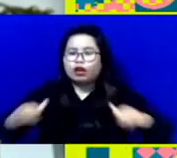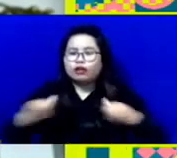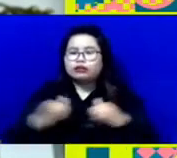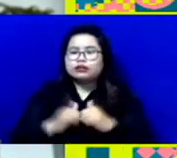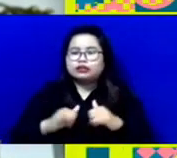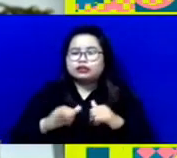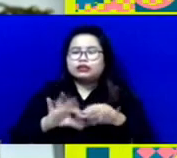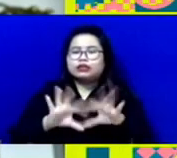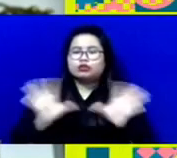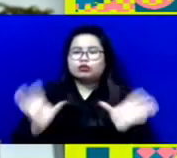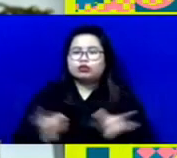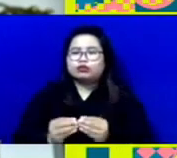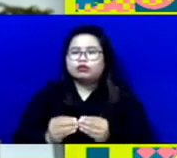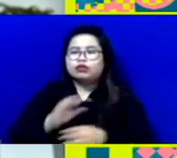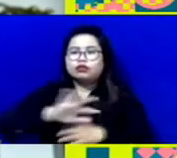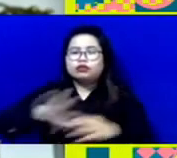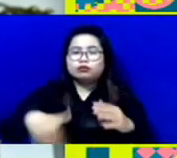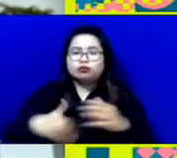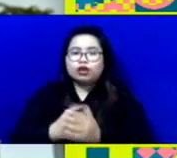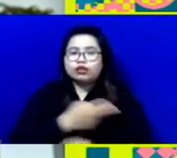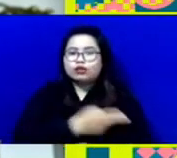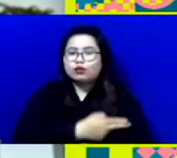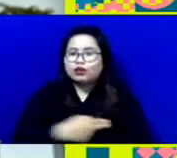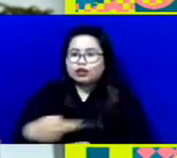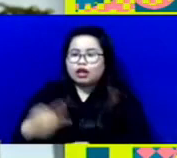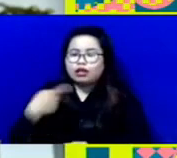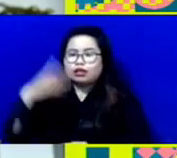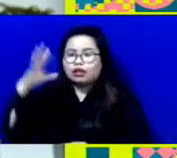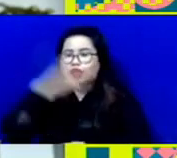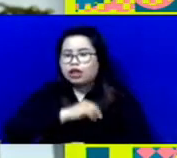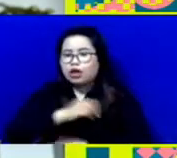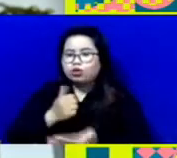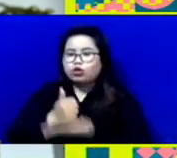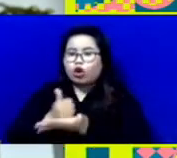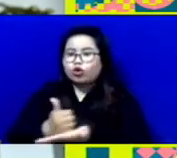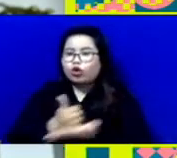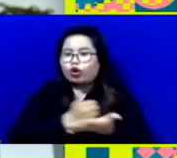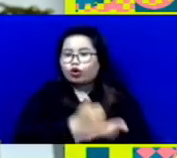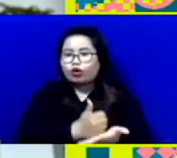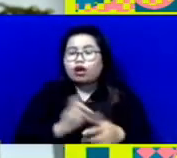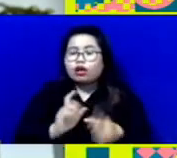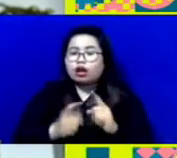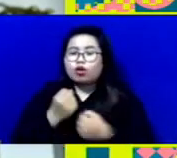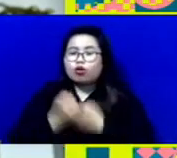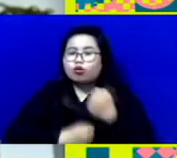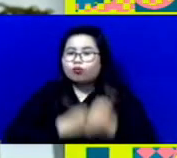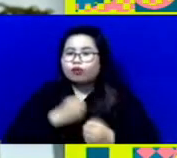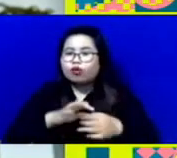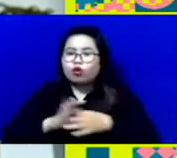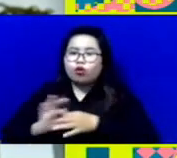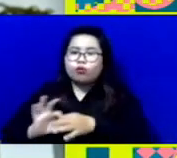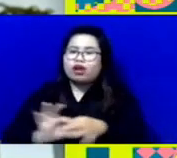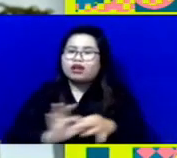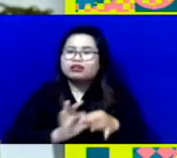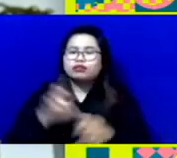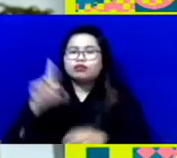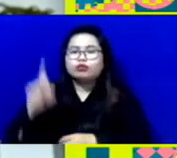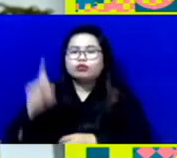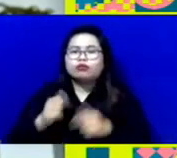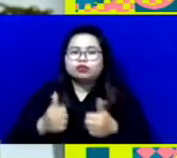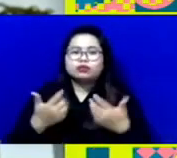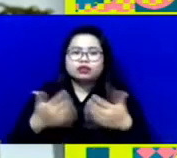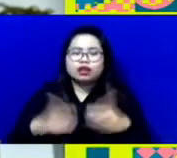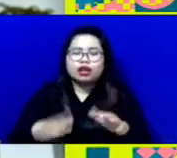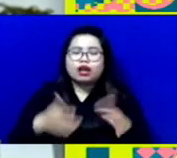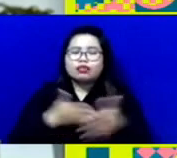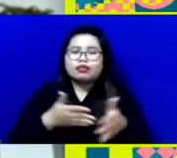as gotong royong. Collaborative efforts are needed to tackle global challenges, as the responsibility lies